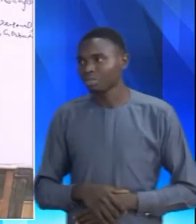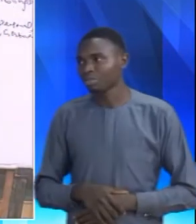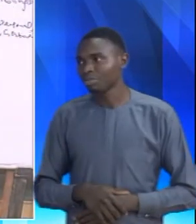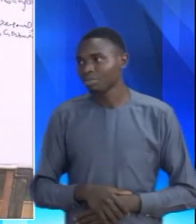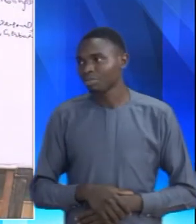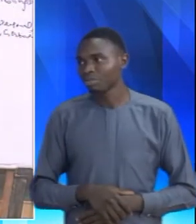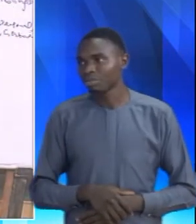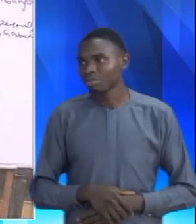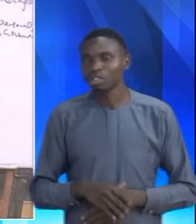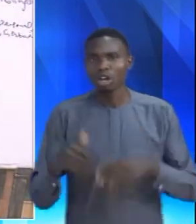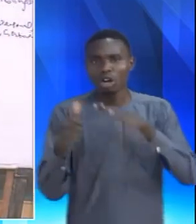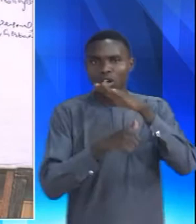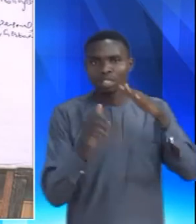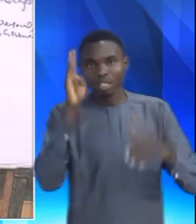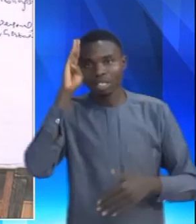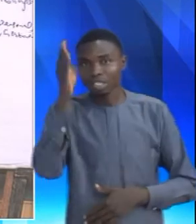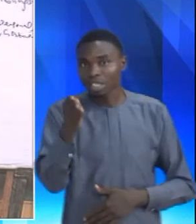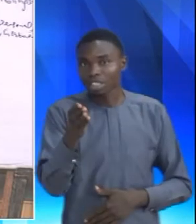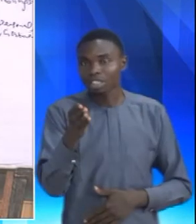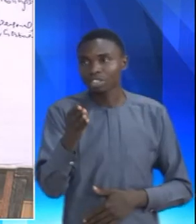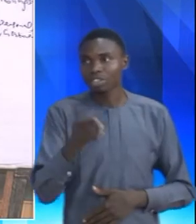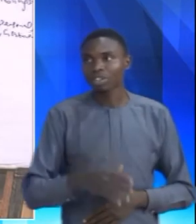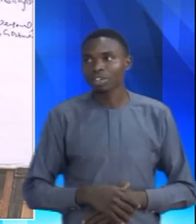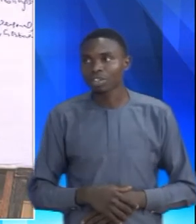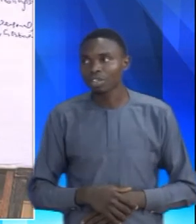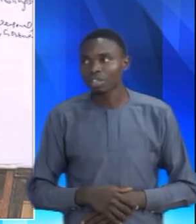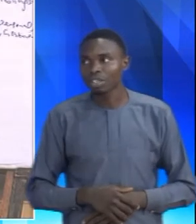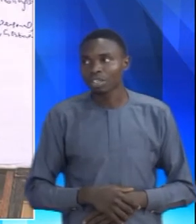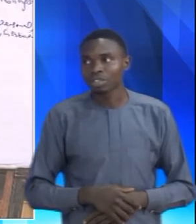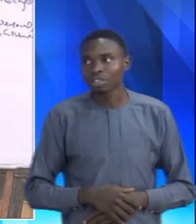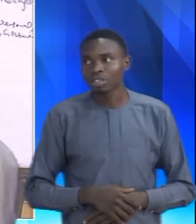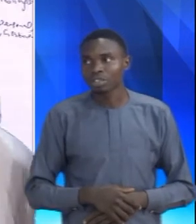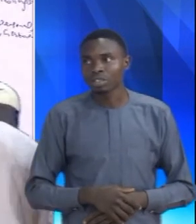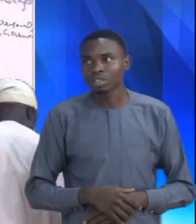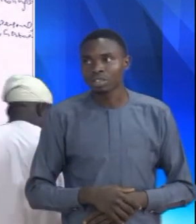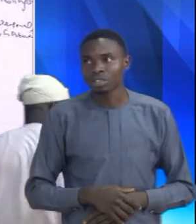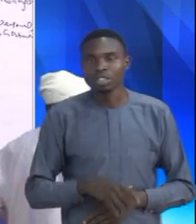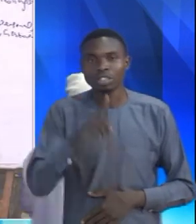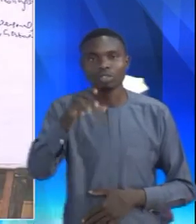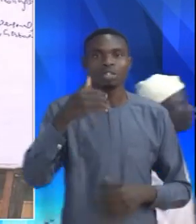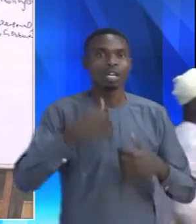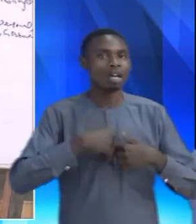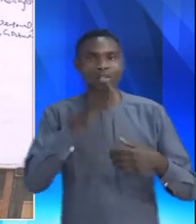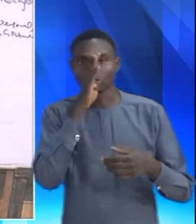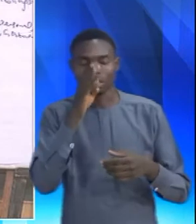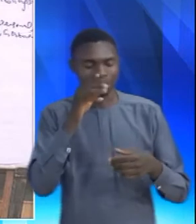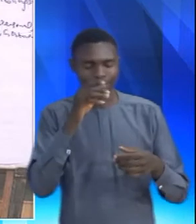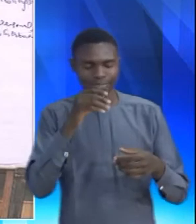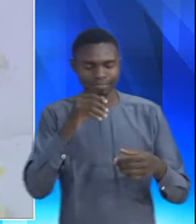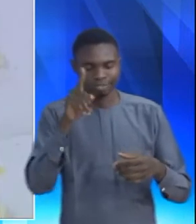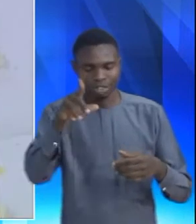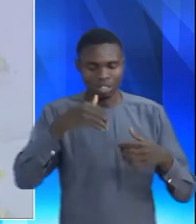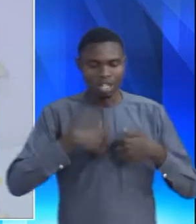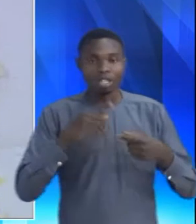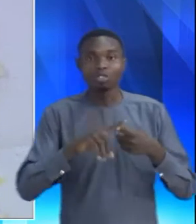the formality of a formal letter writing applies here. You have to be formal. For instance, if